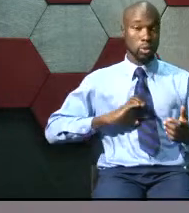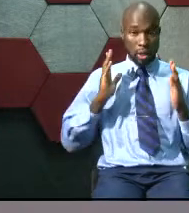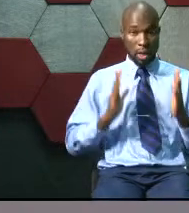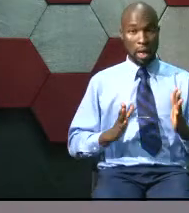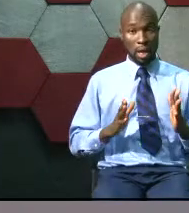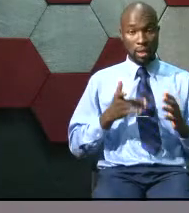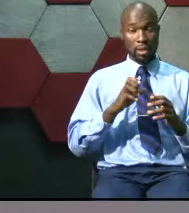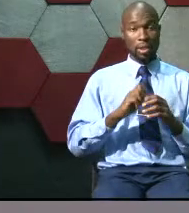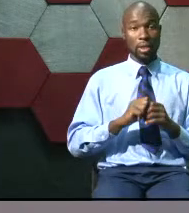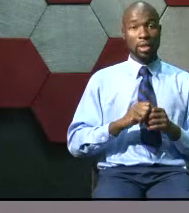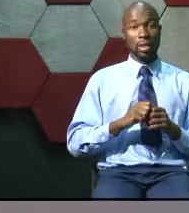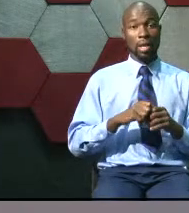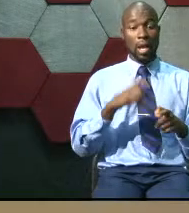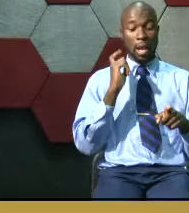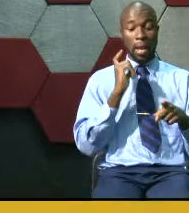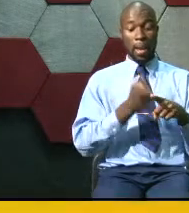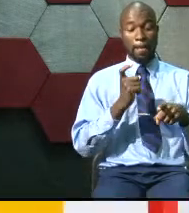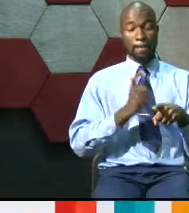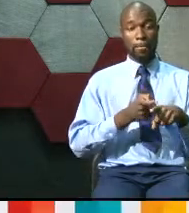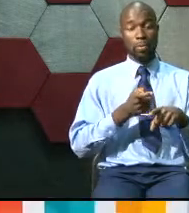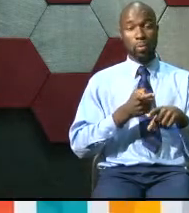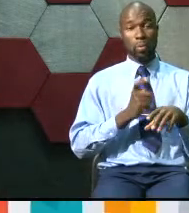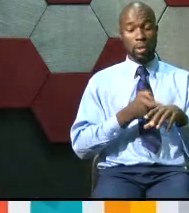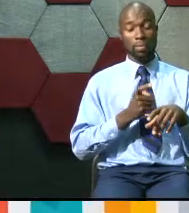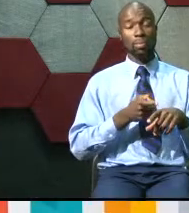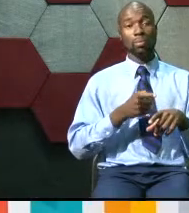Theory. Over to you, Jane.